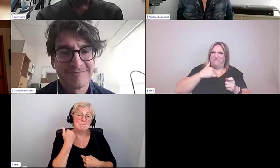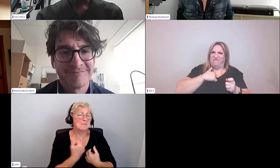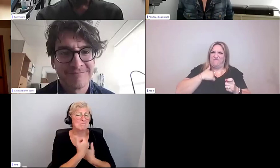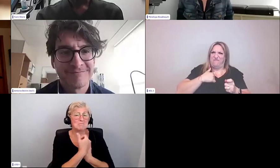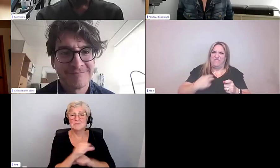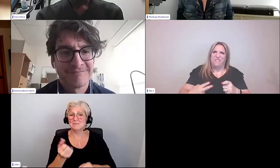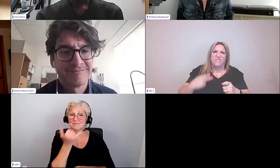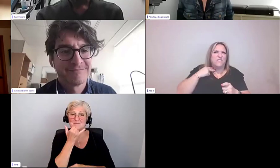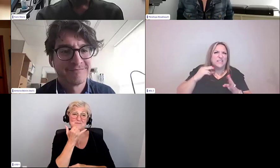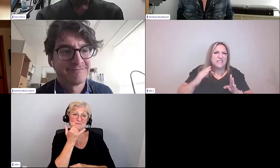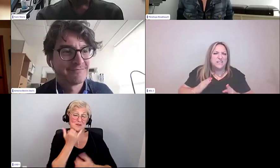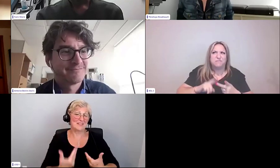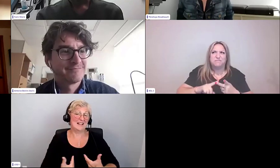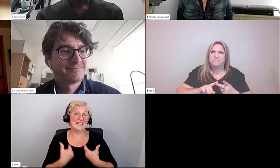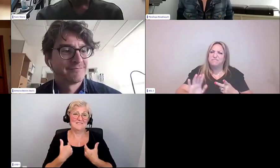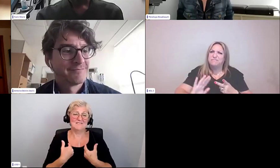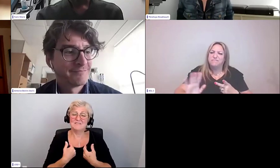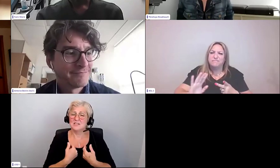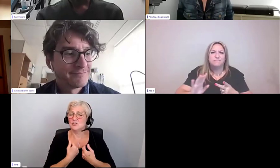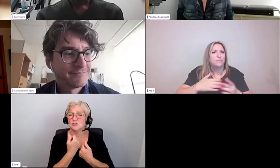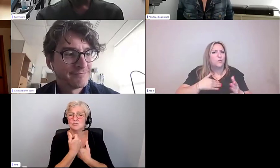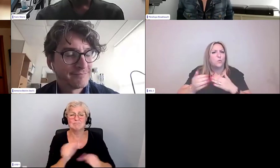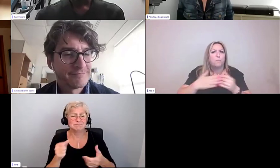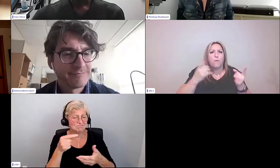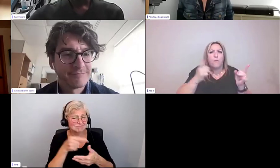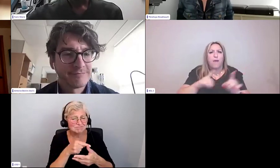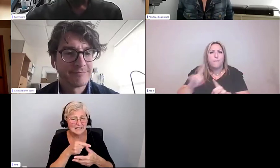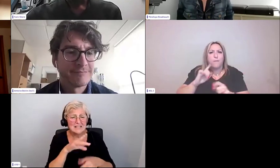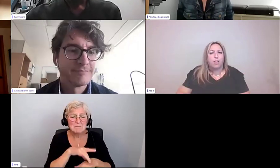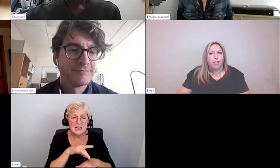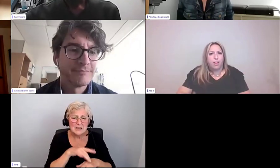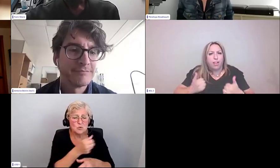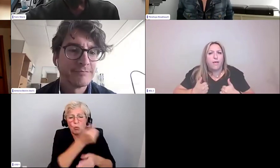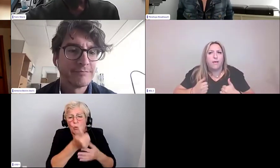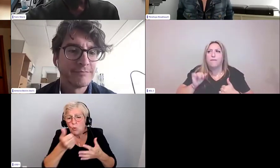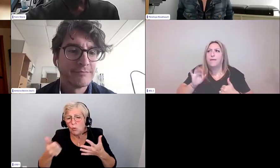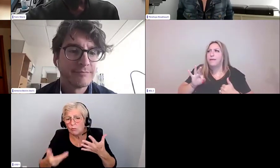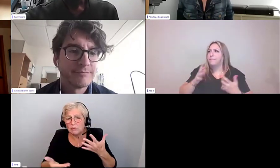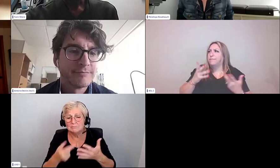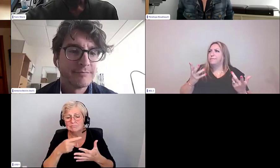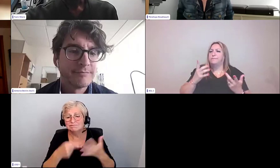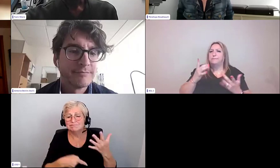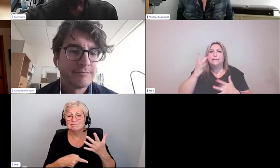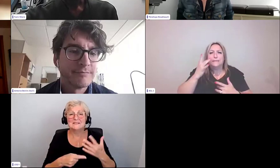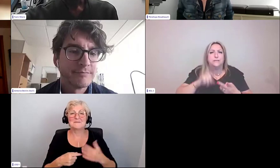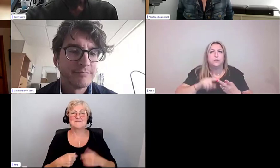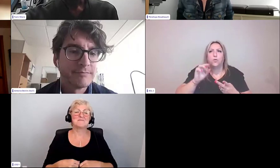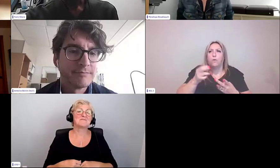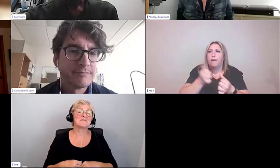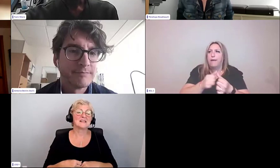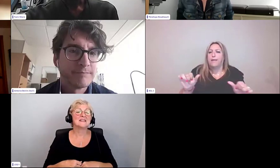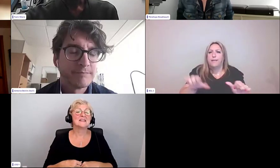victim, no matter what happens in life, whether it be illness or anything